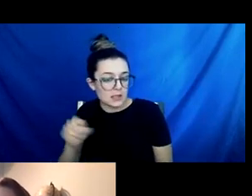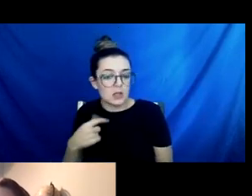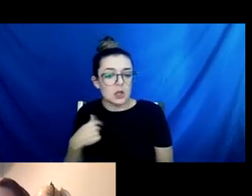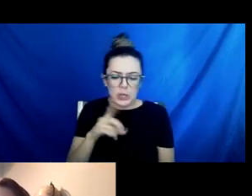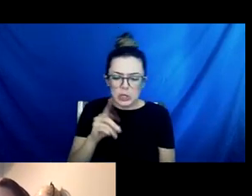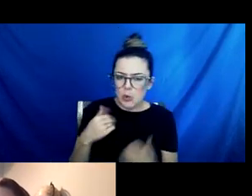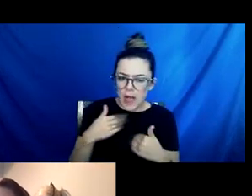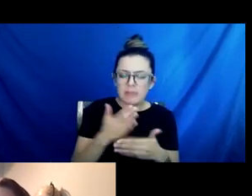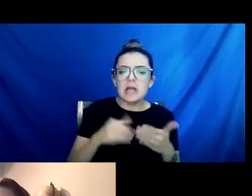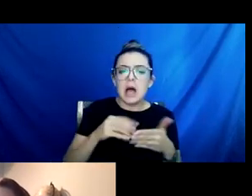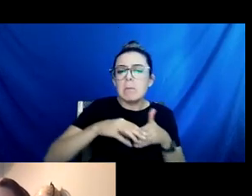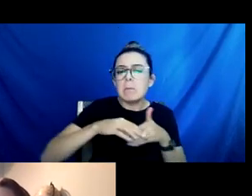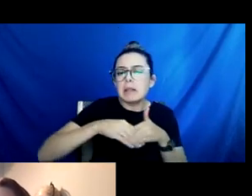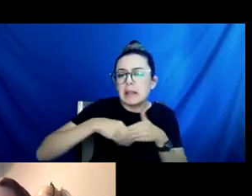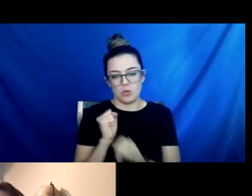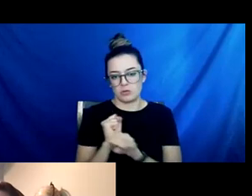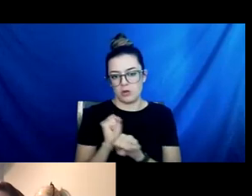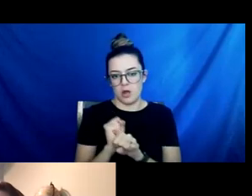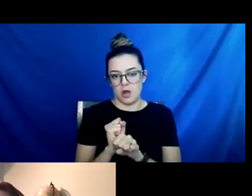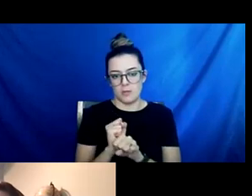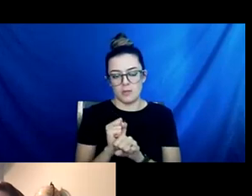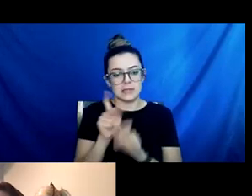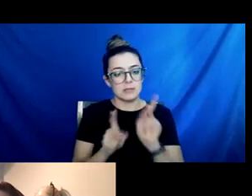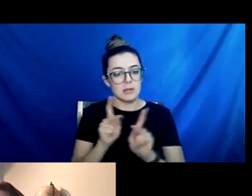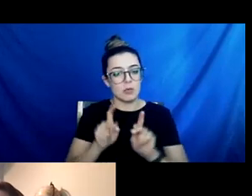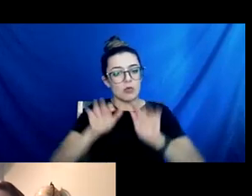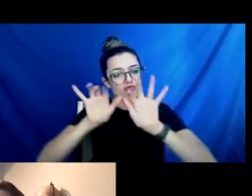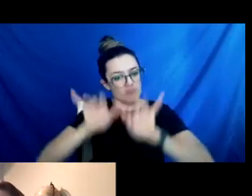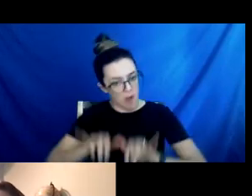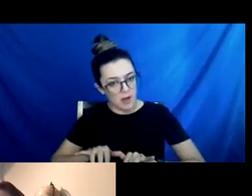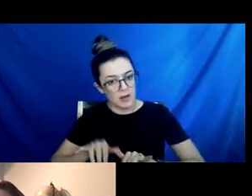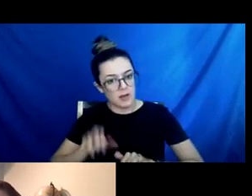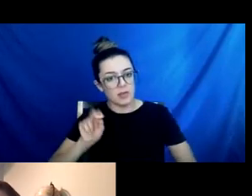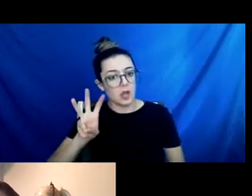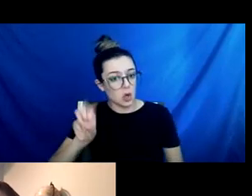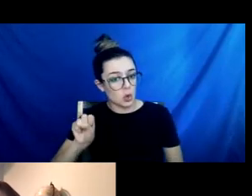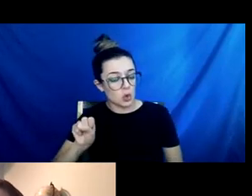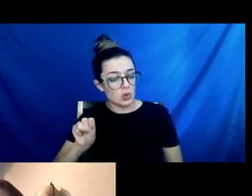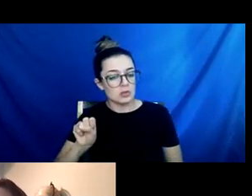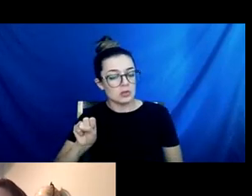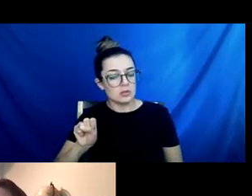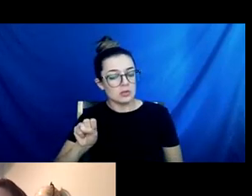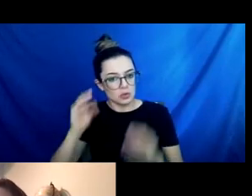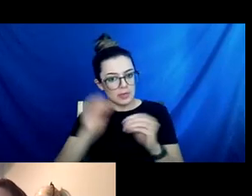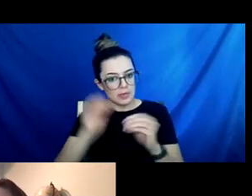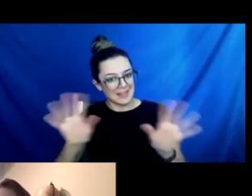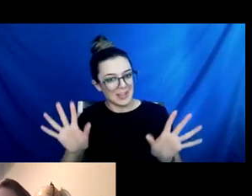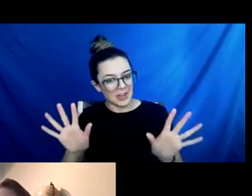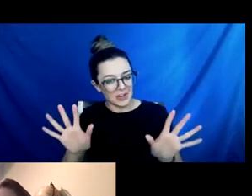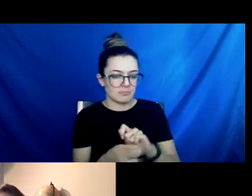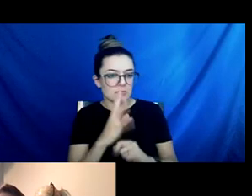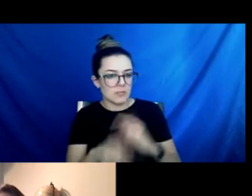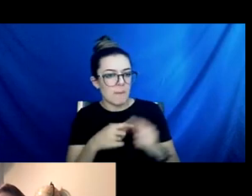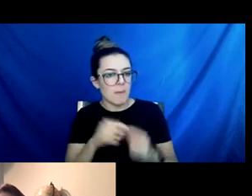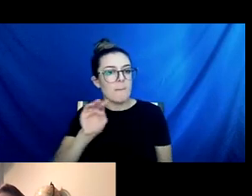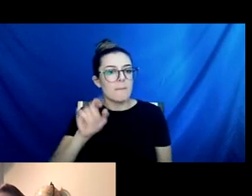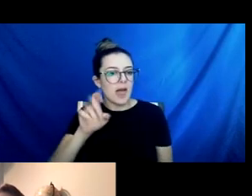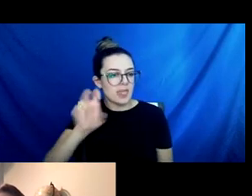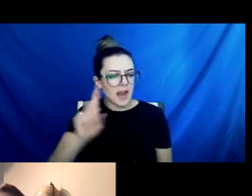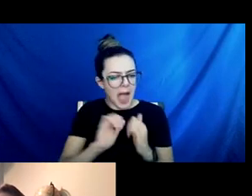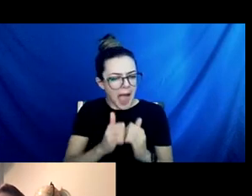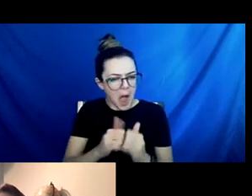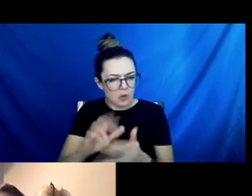And a fixer is a local person. They're considered media workers, basically, but maybe not. They're not always considered